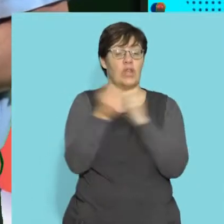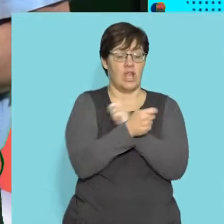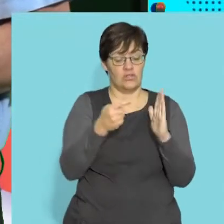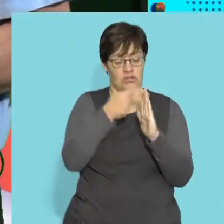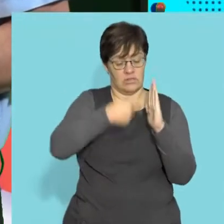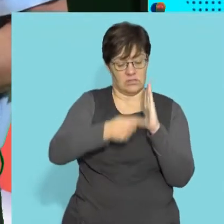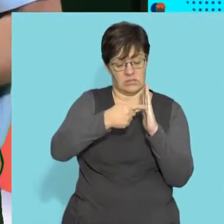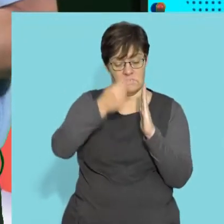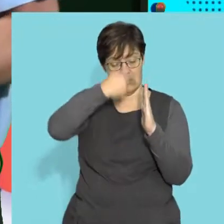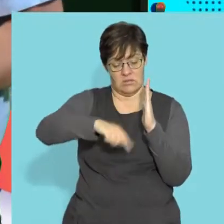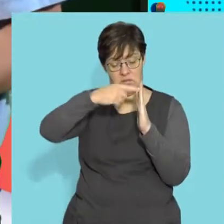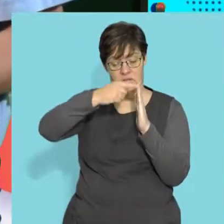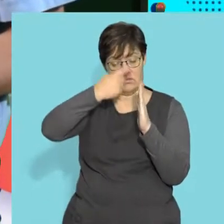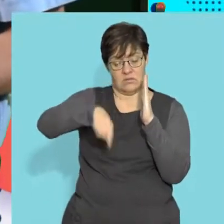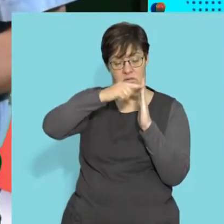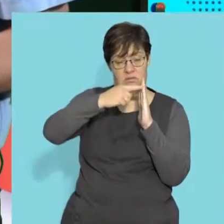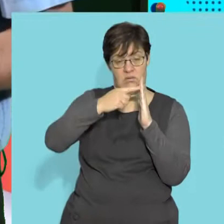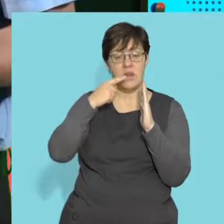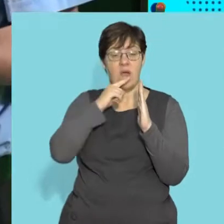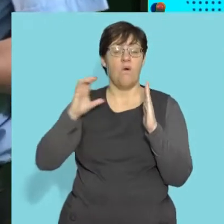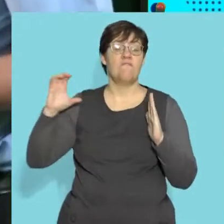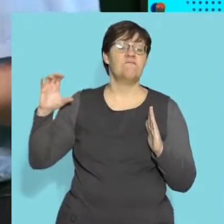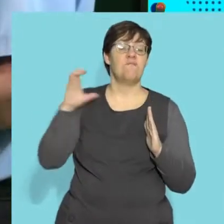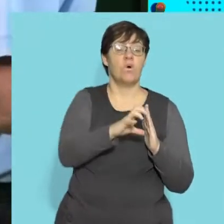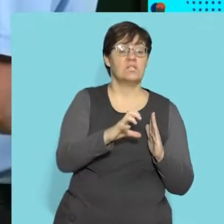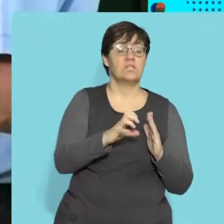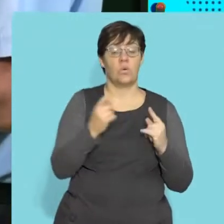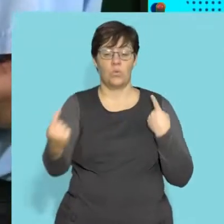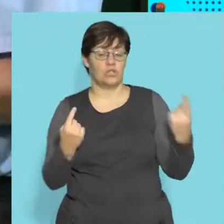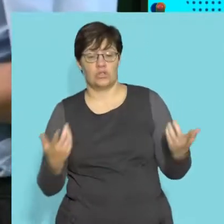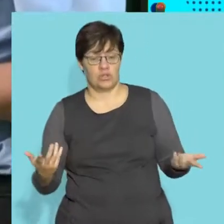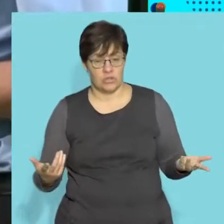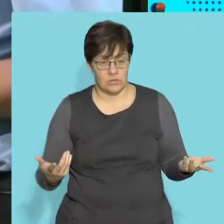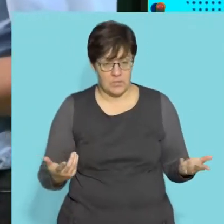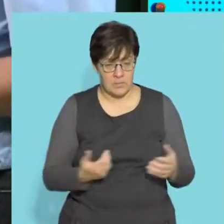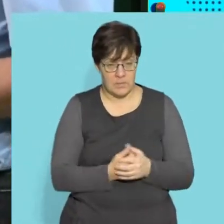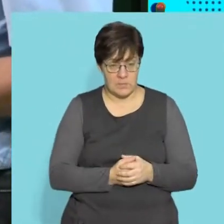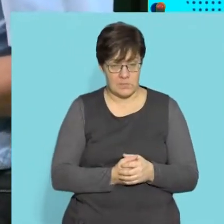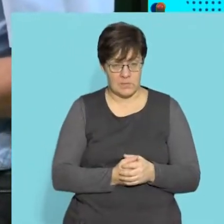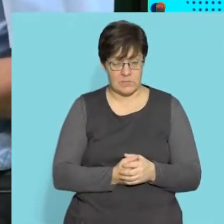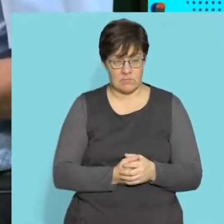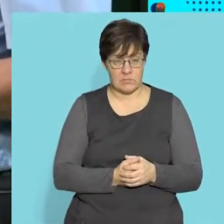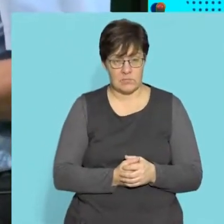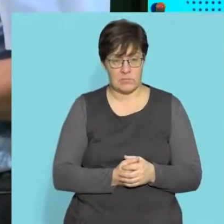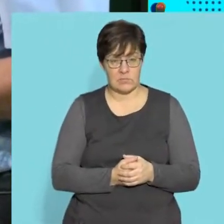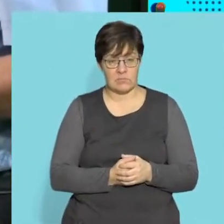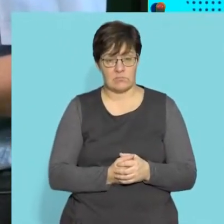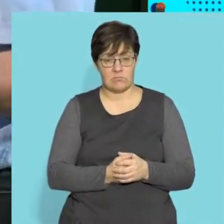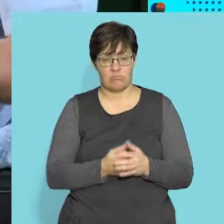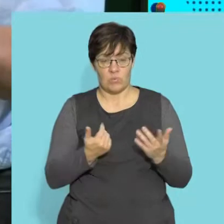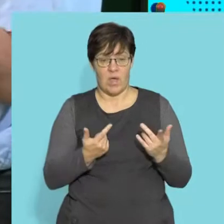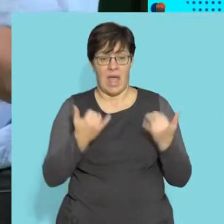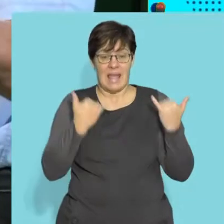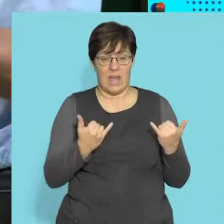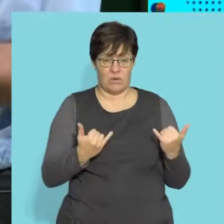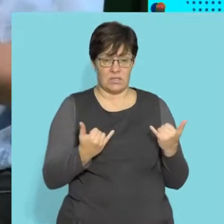same direction, what do you think is going to happen? In which direction is the force going to be on this conductor? Notice